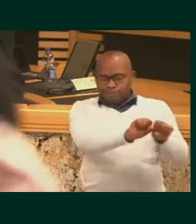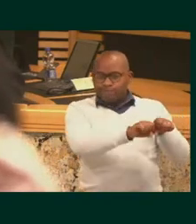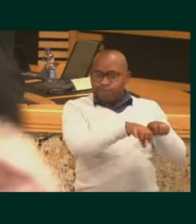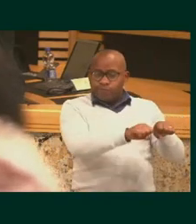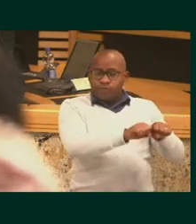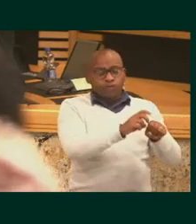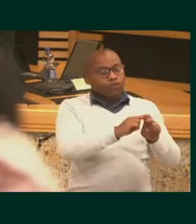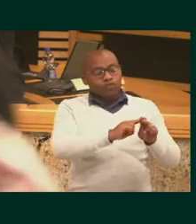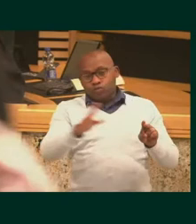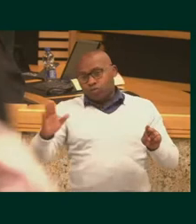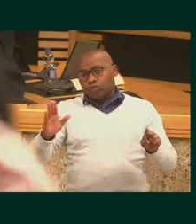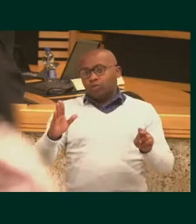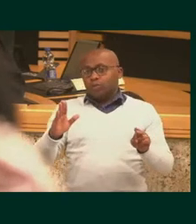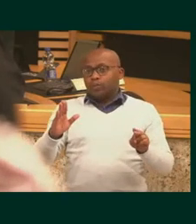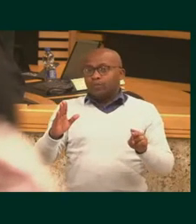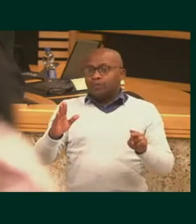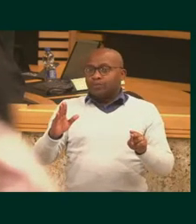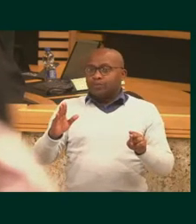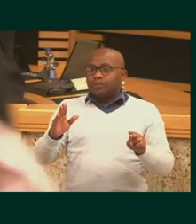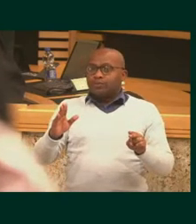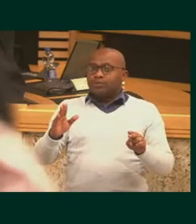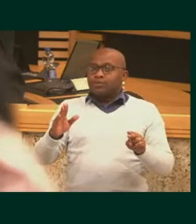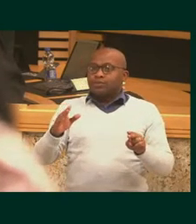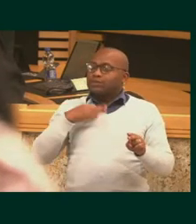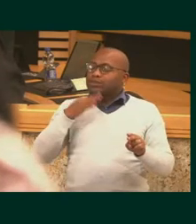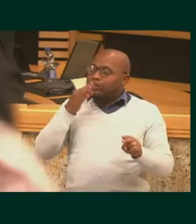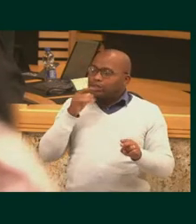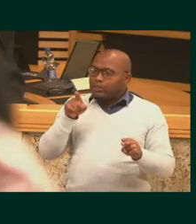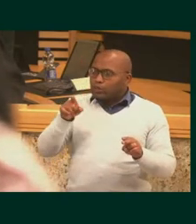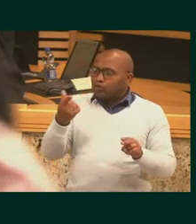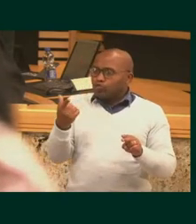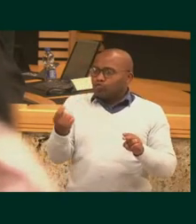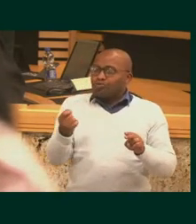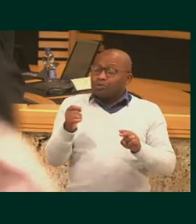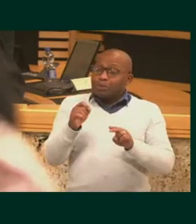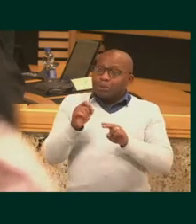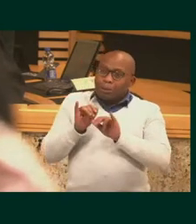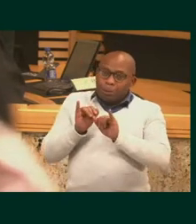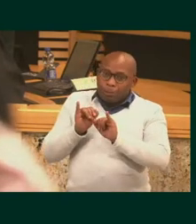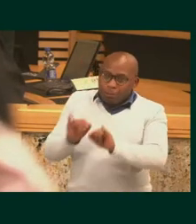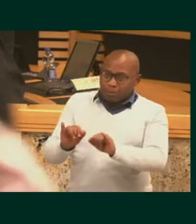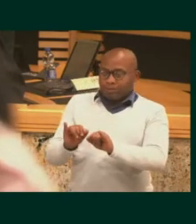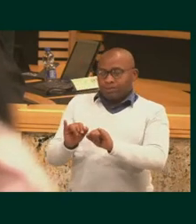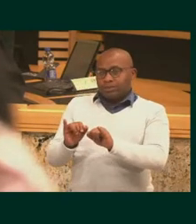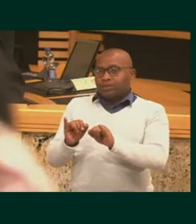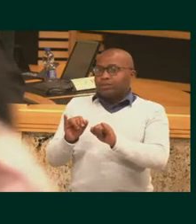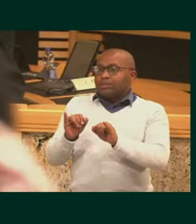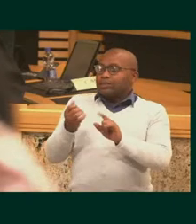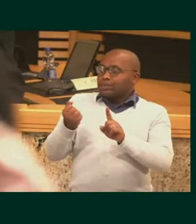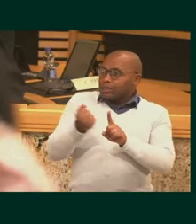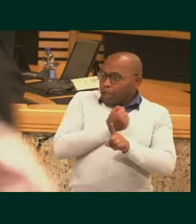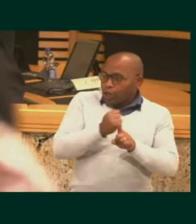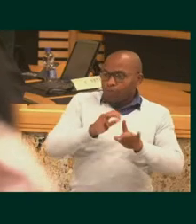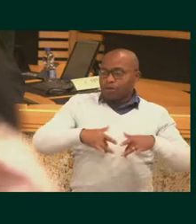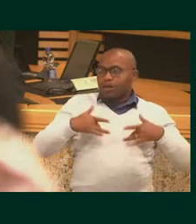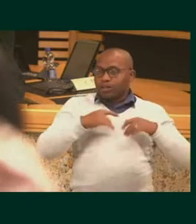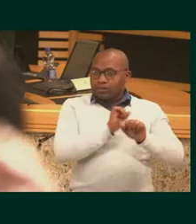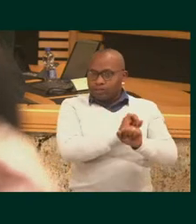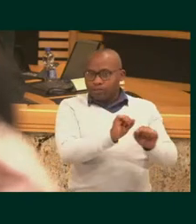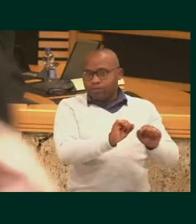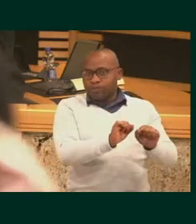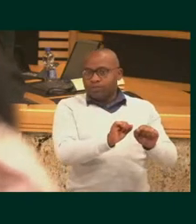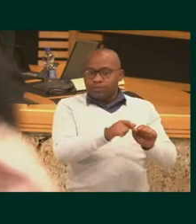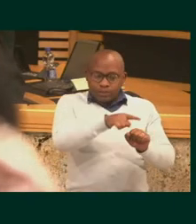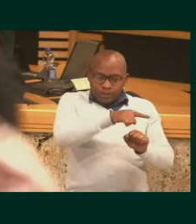condemn the disgusting Horas H and atrocious activities against Palestinians in the land of